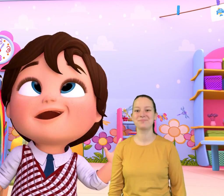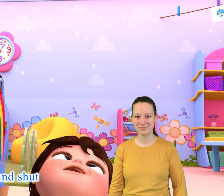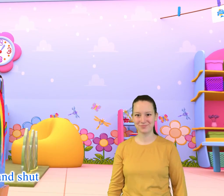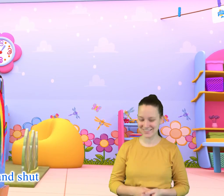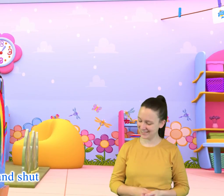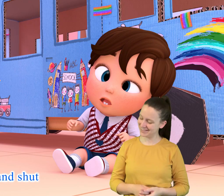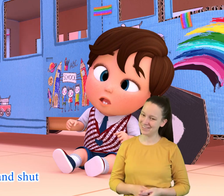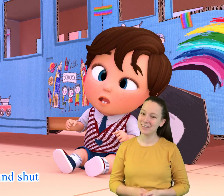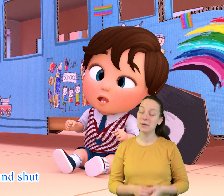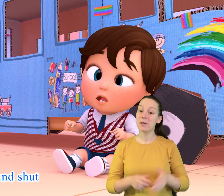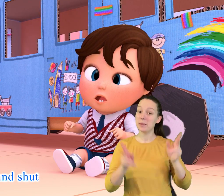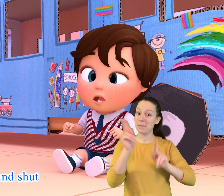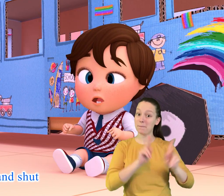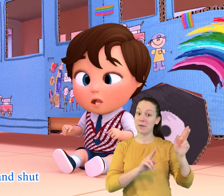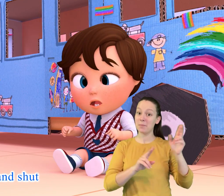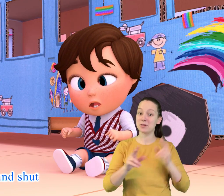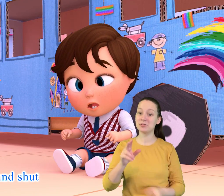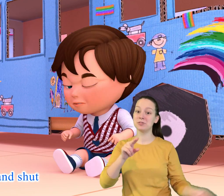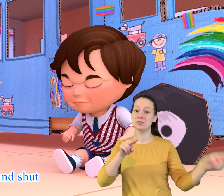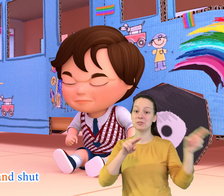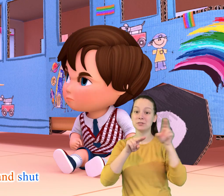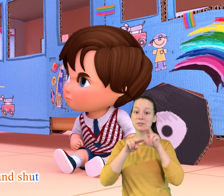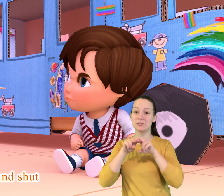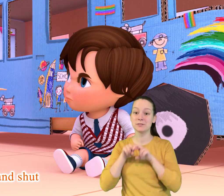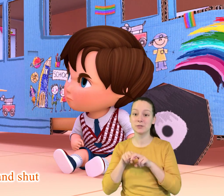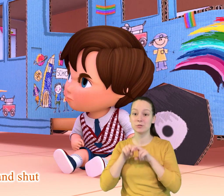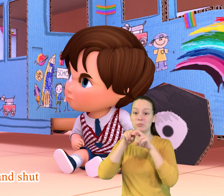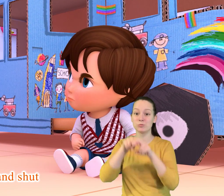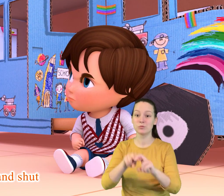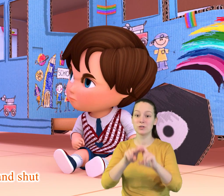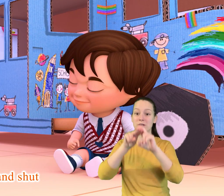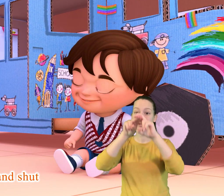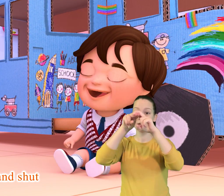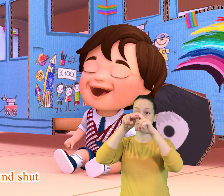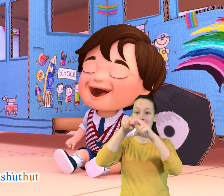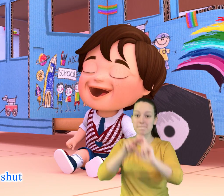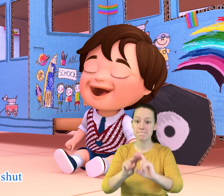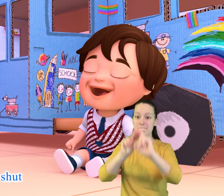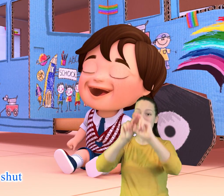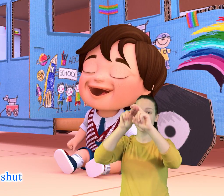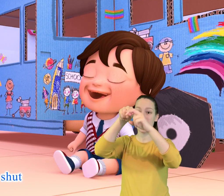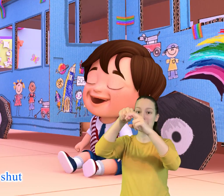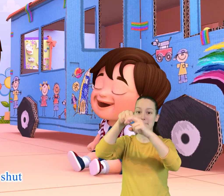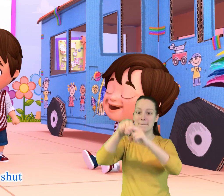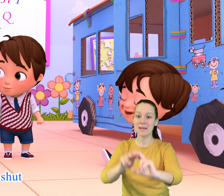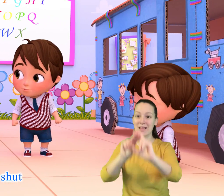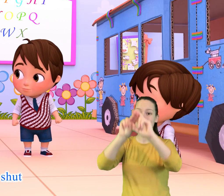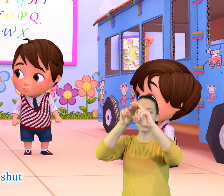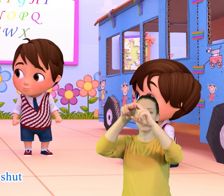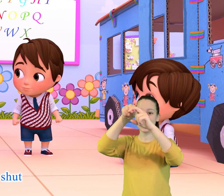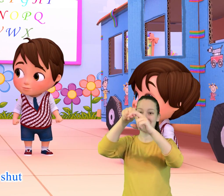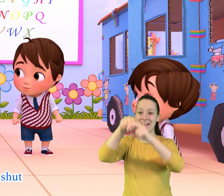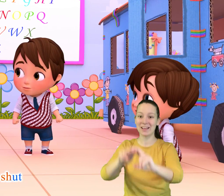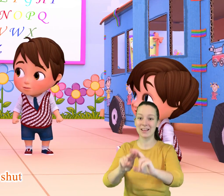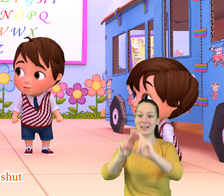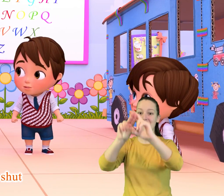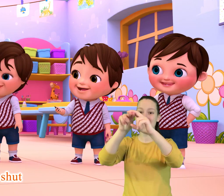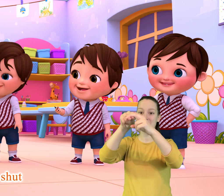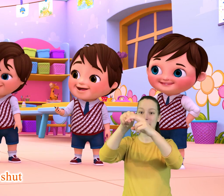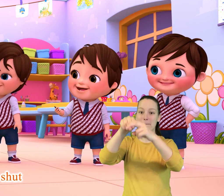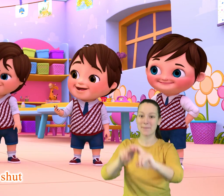town the doors on the bus go open and shut open and